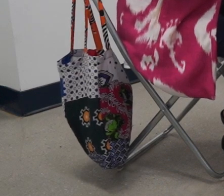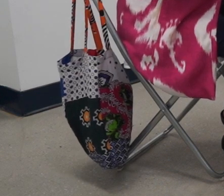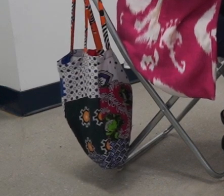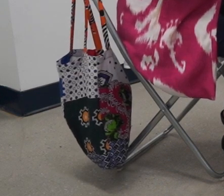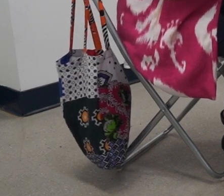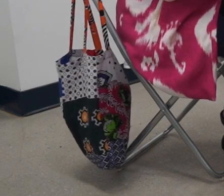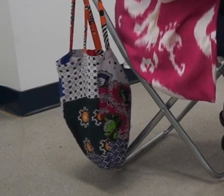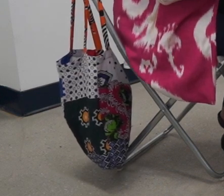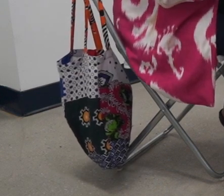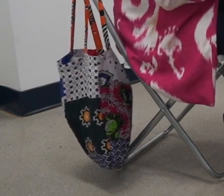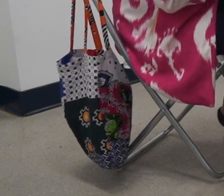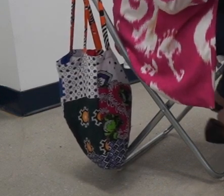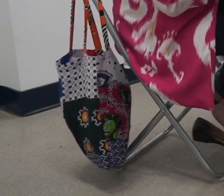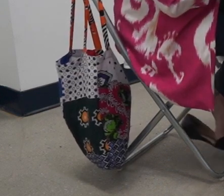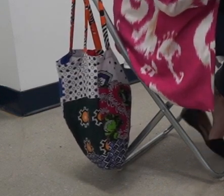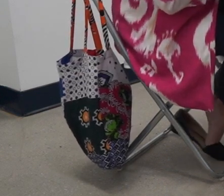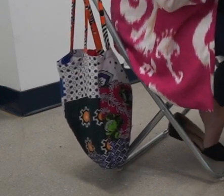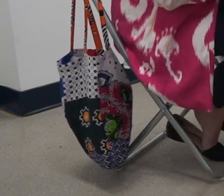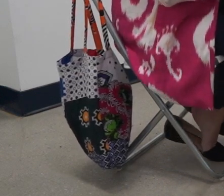I mean, that's a good segue into